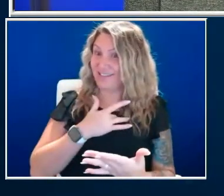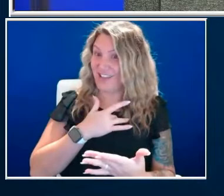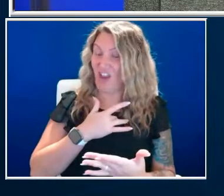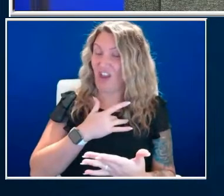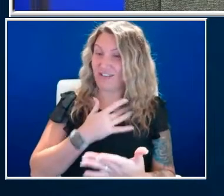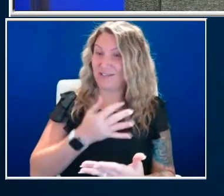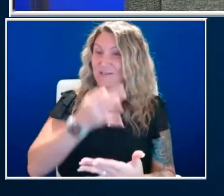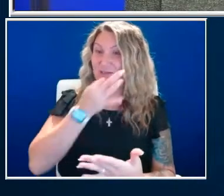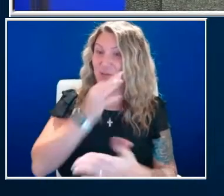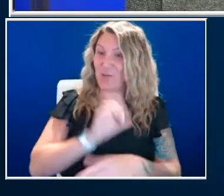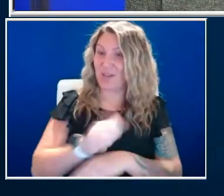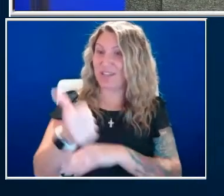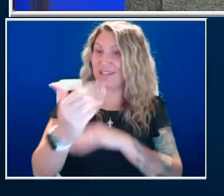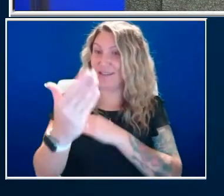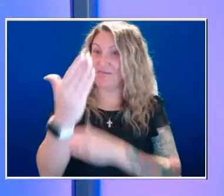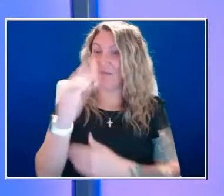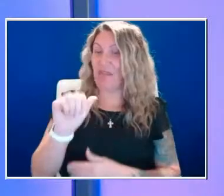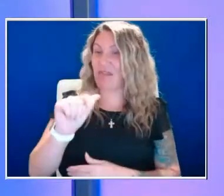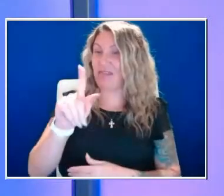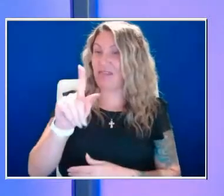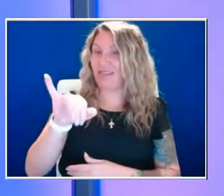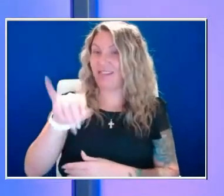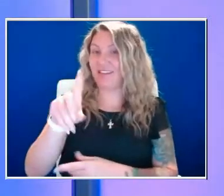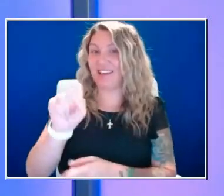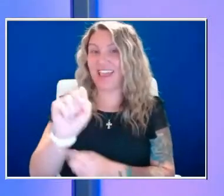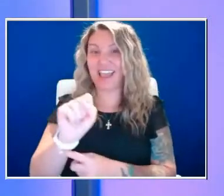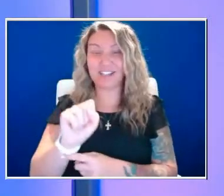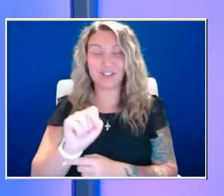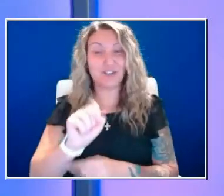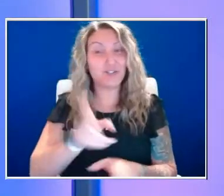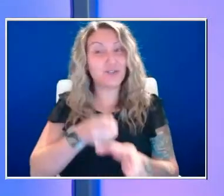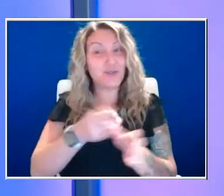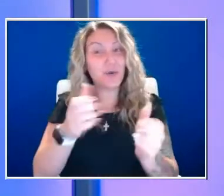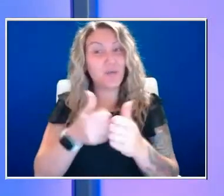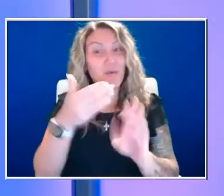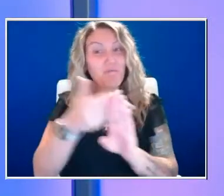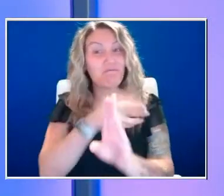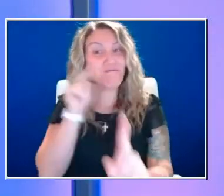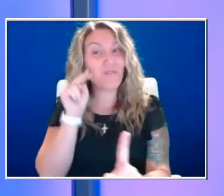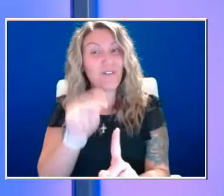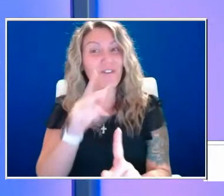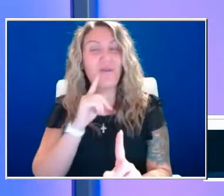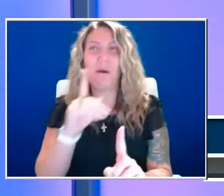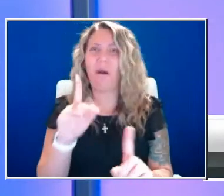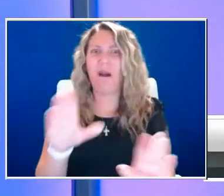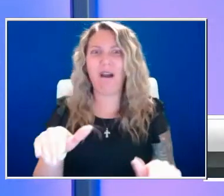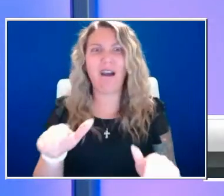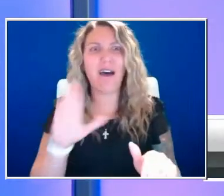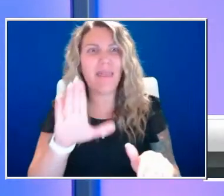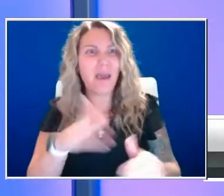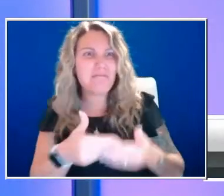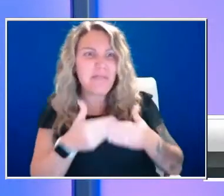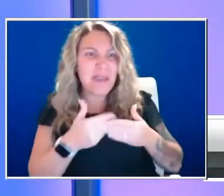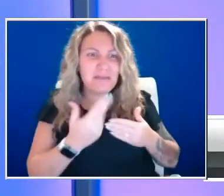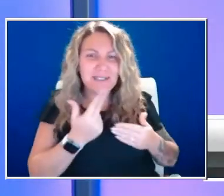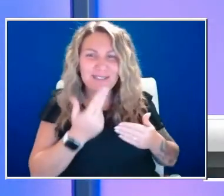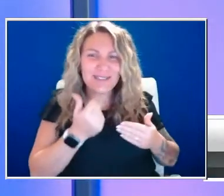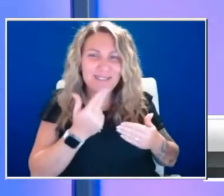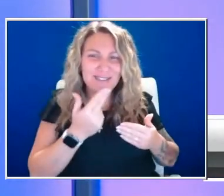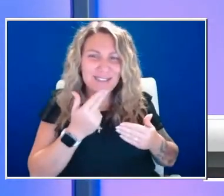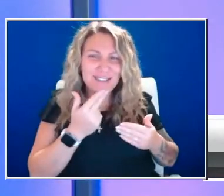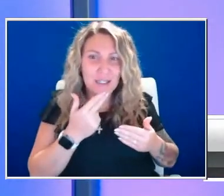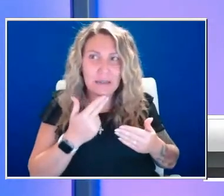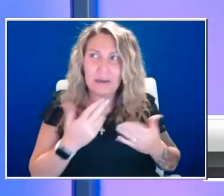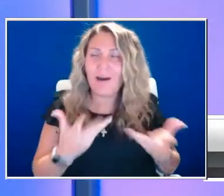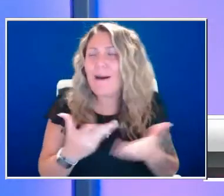Del Cid joins us with the preview. Good morning, friend. How are you? Good morning, Jess. Gosh, that baby was so cute. Right? It's a case of the babies now. I just want to